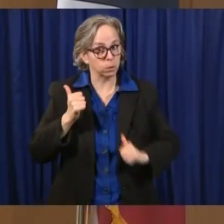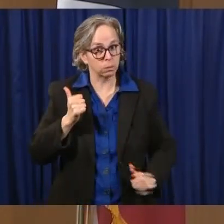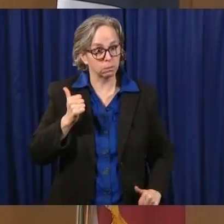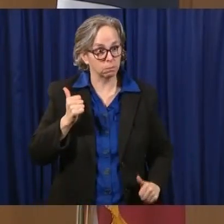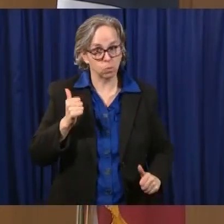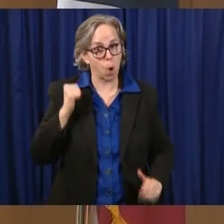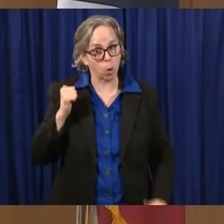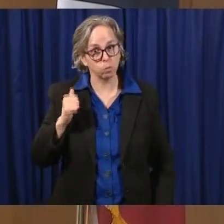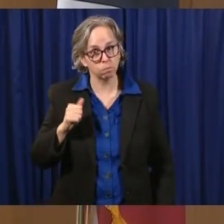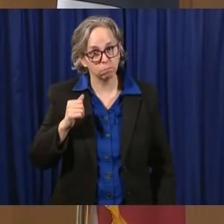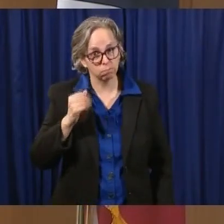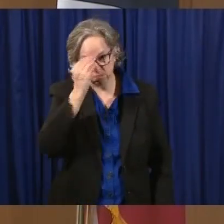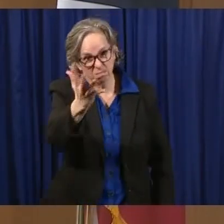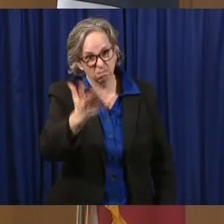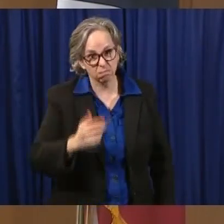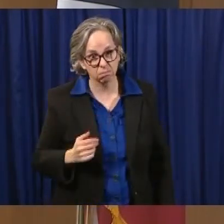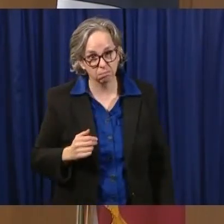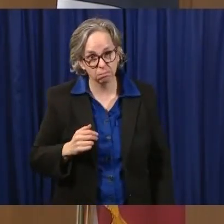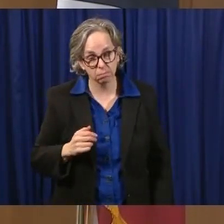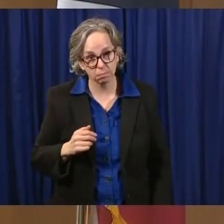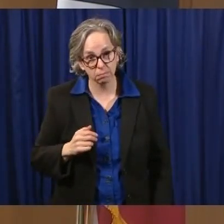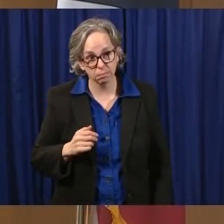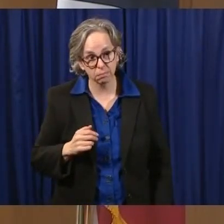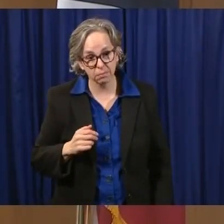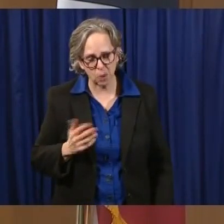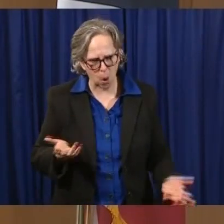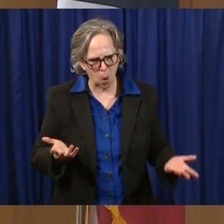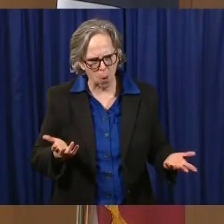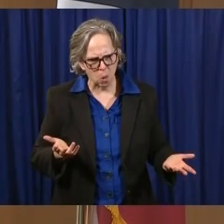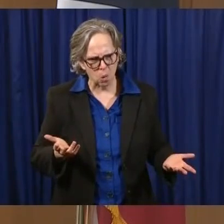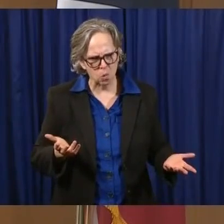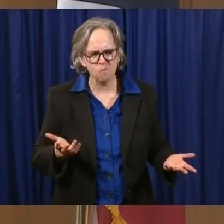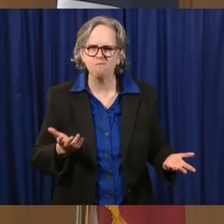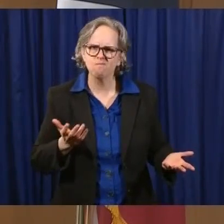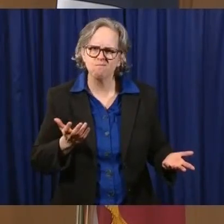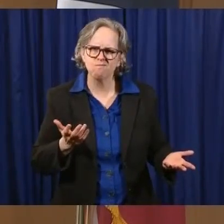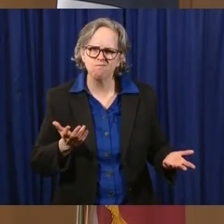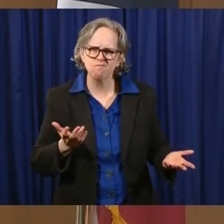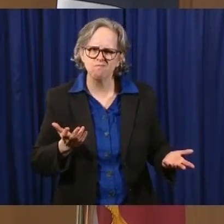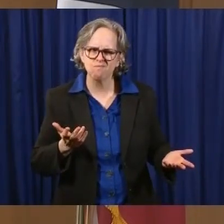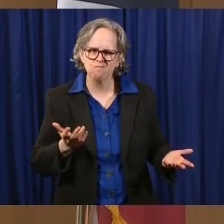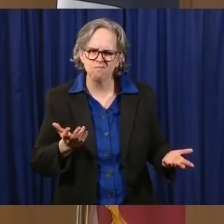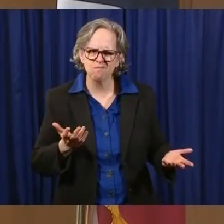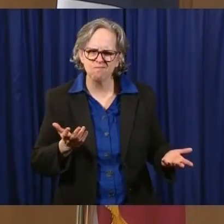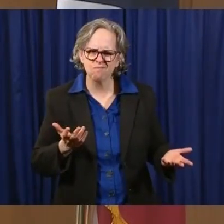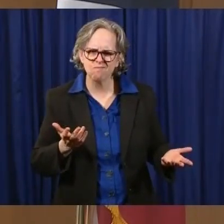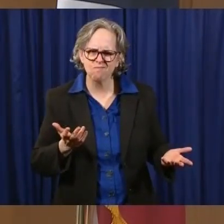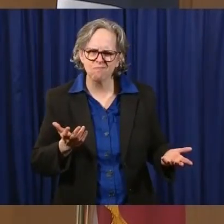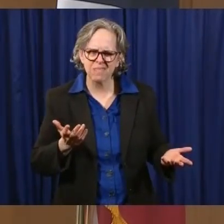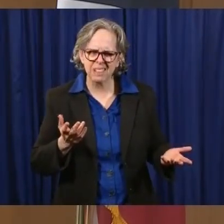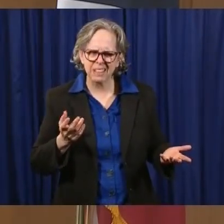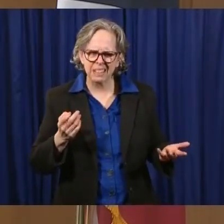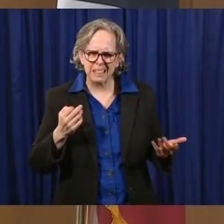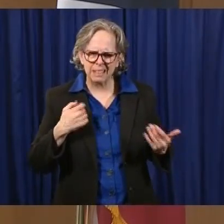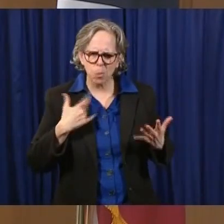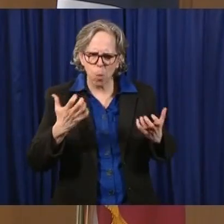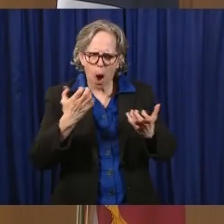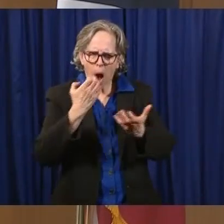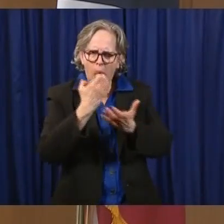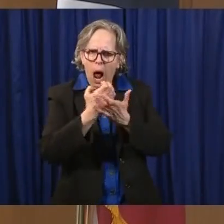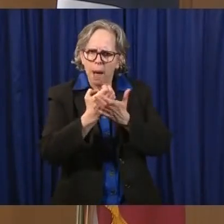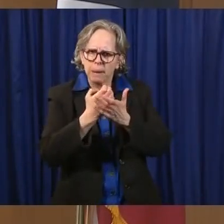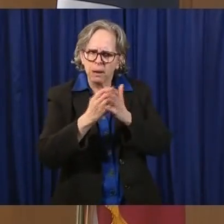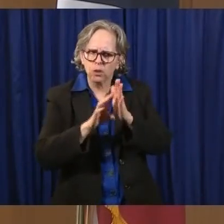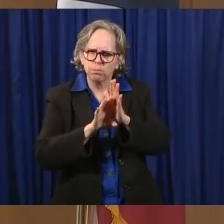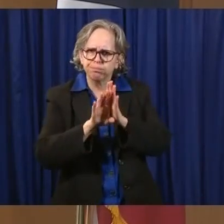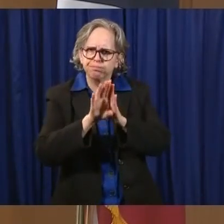not. And so what we have to do, if we want our economy to pick back up, if we want